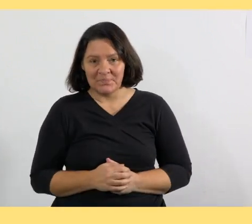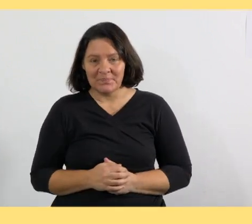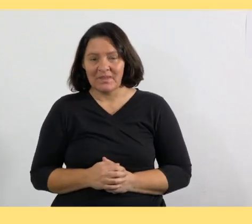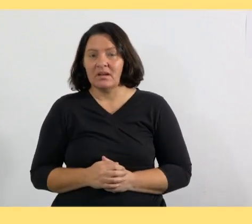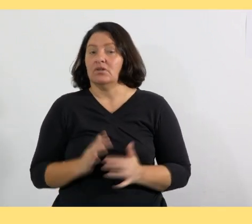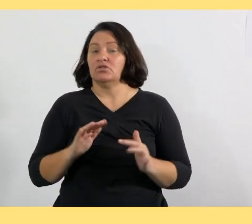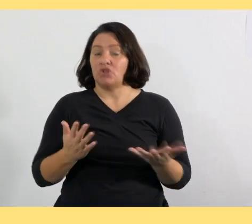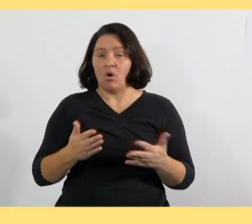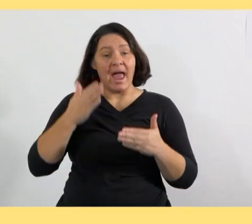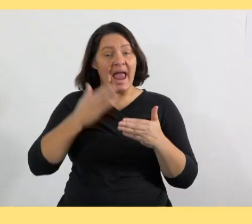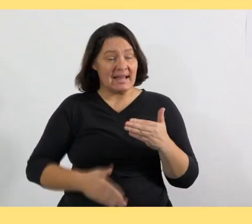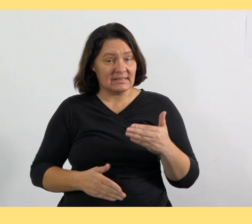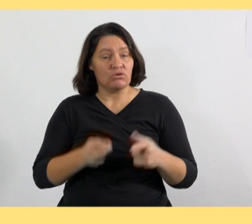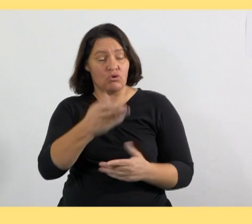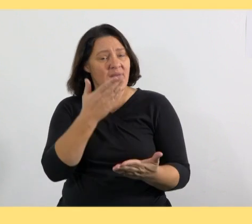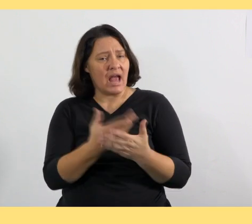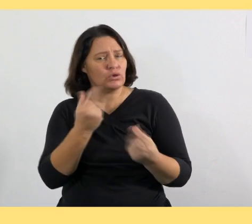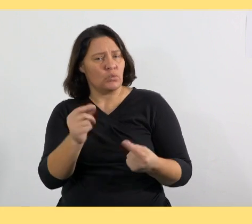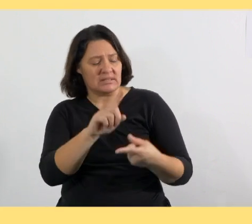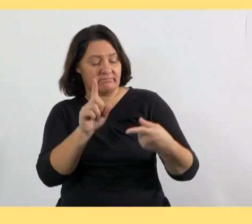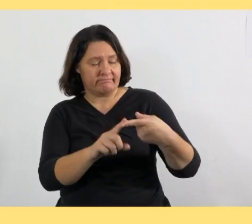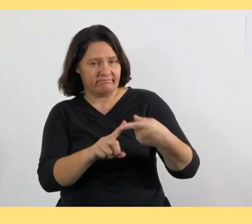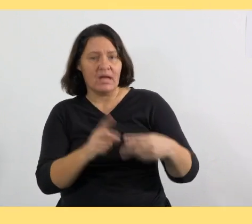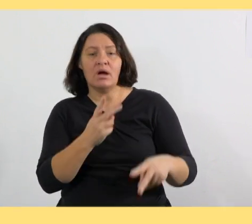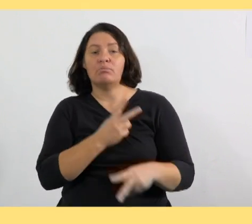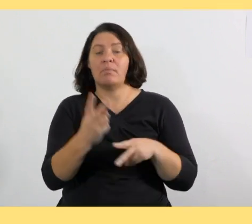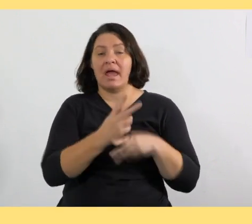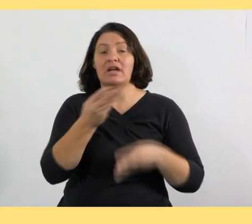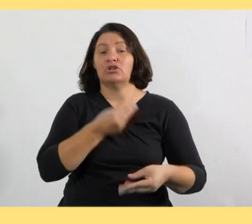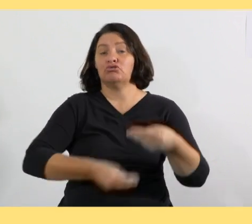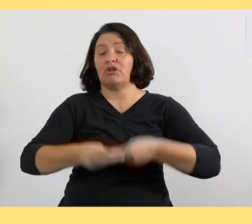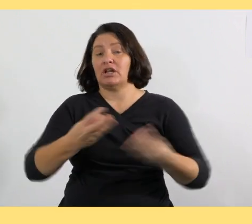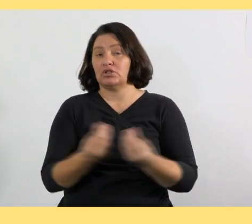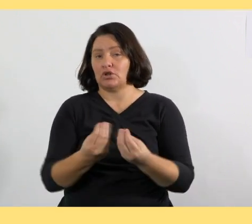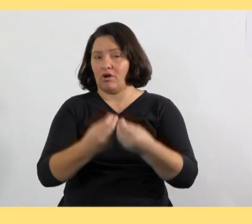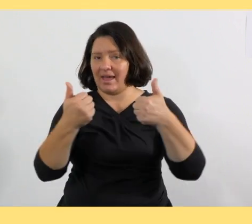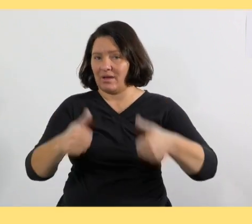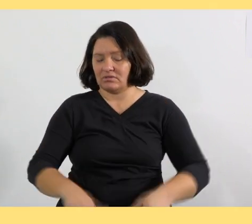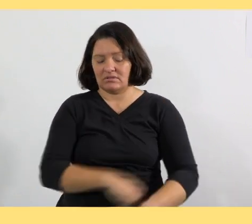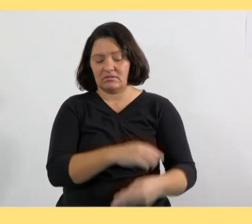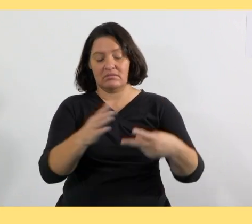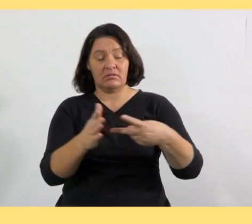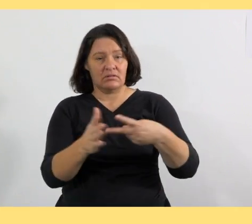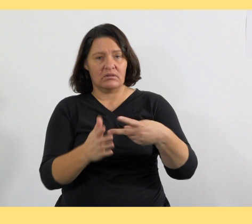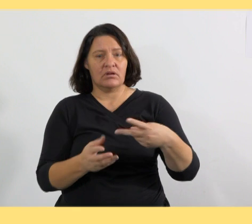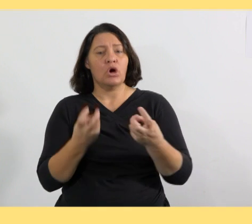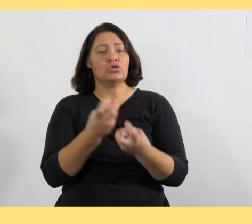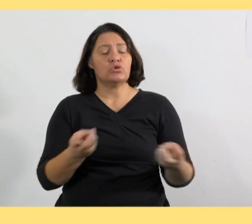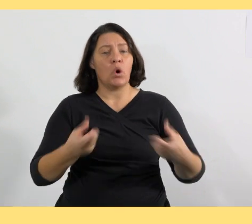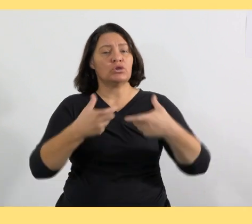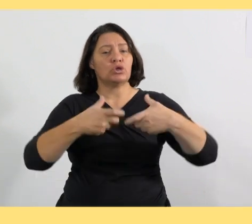trading stock account. Number two, relate source documents to their respective journals. Thirdly,